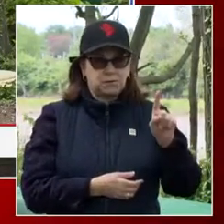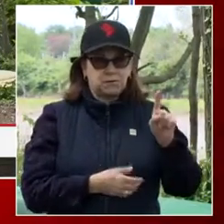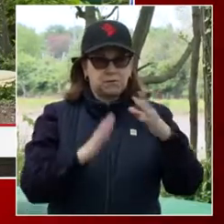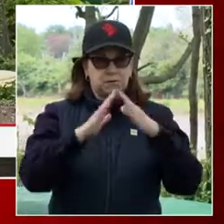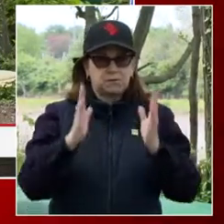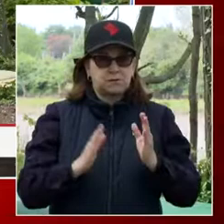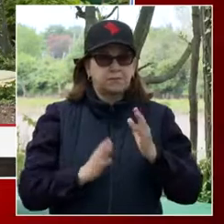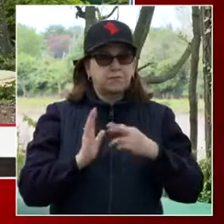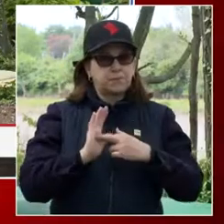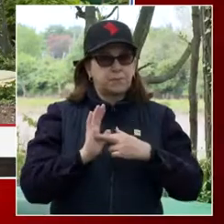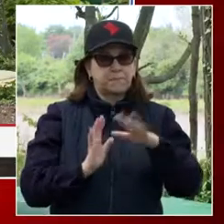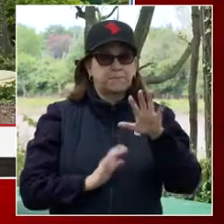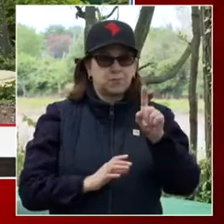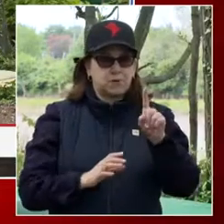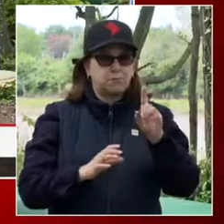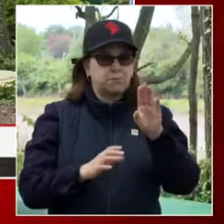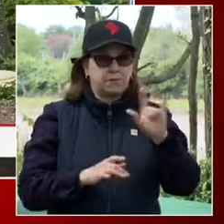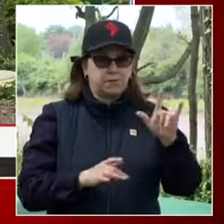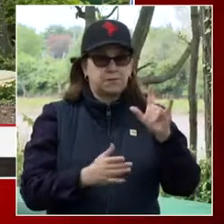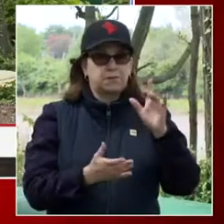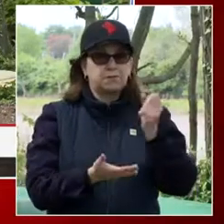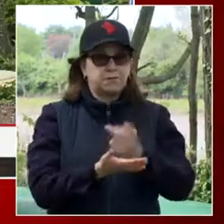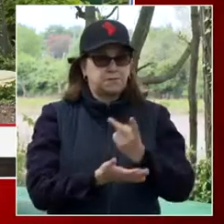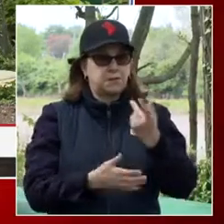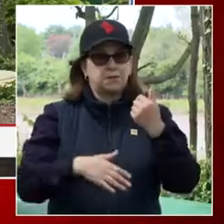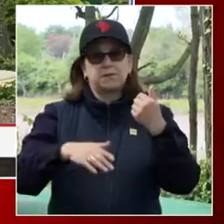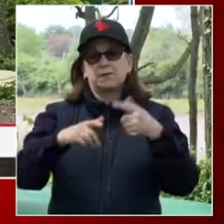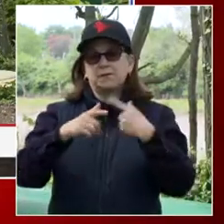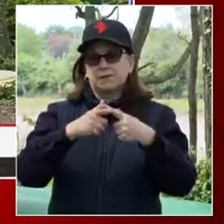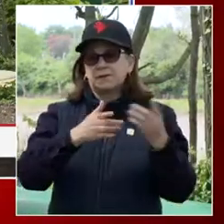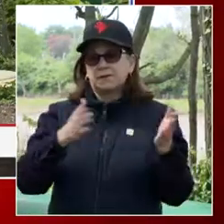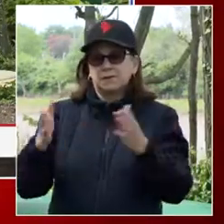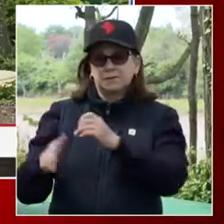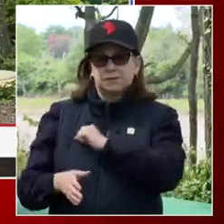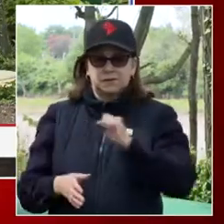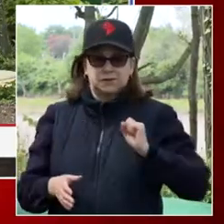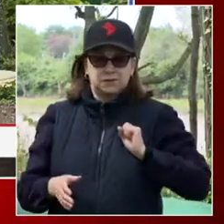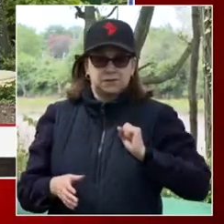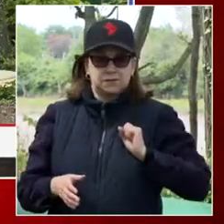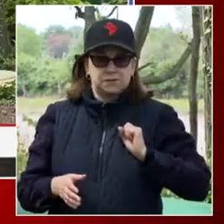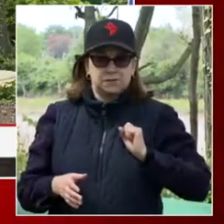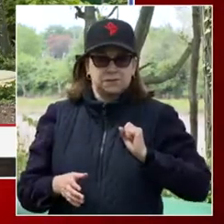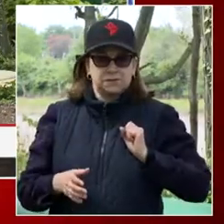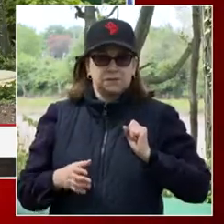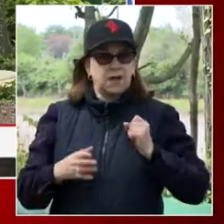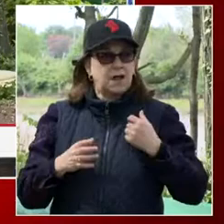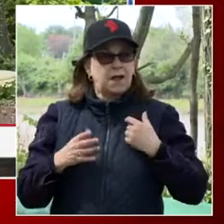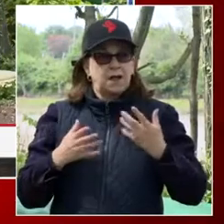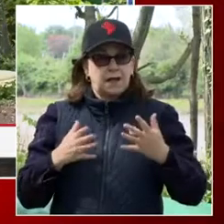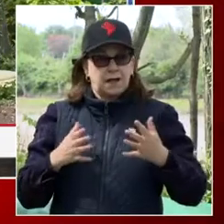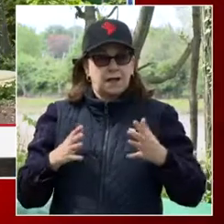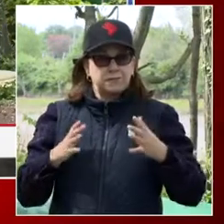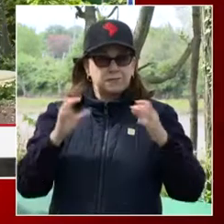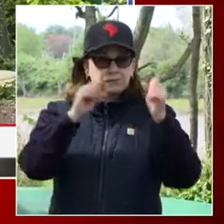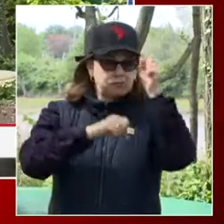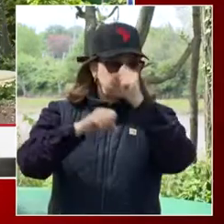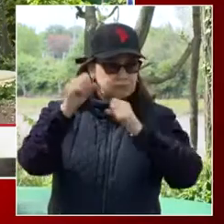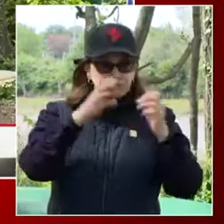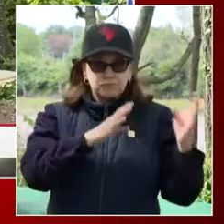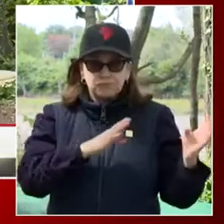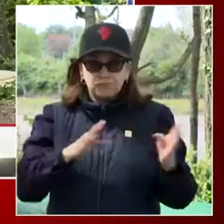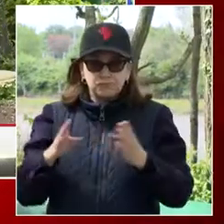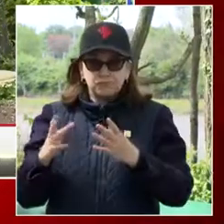committed president, leader in the Senate, and a strategy that they're putting in place to win the